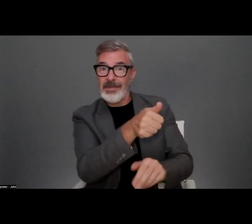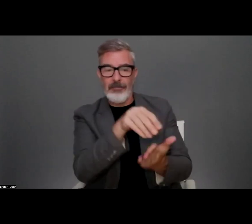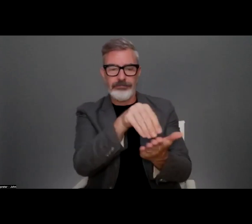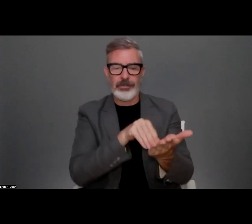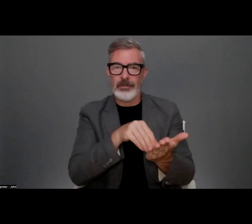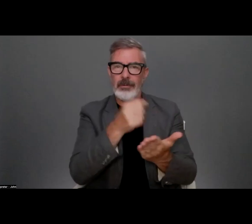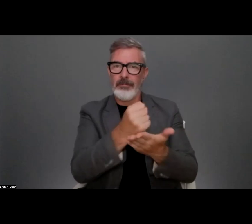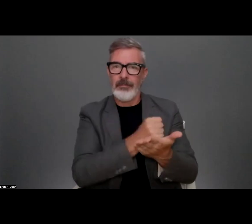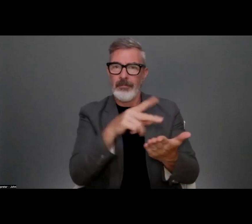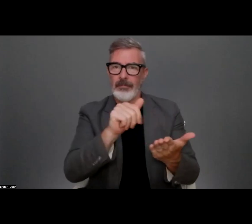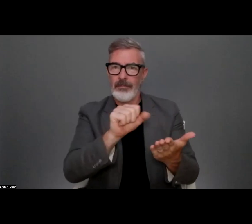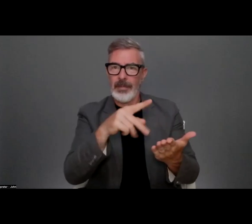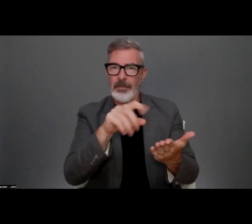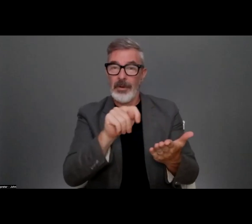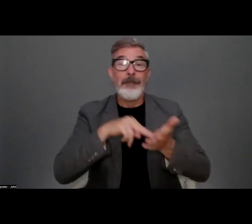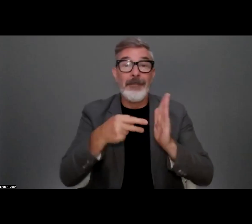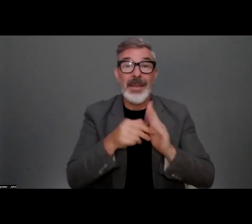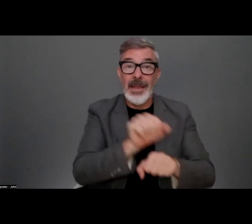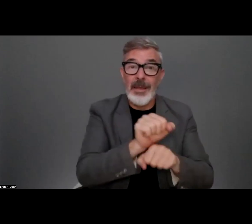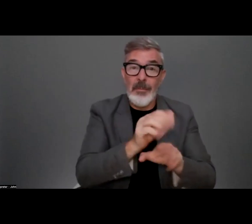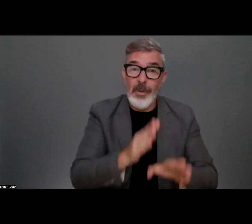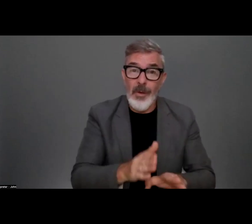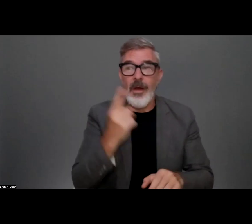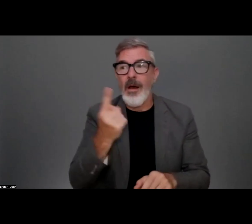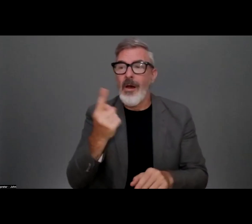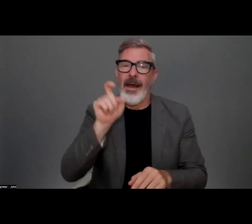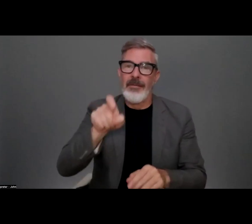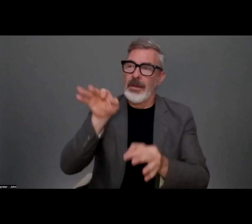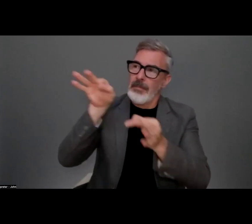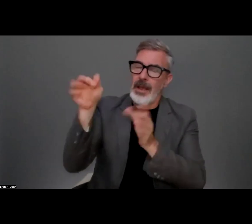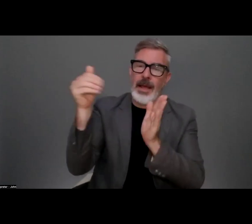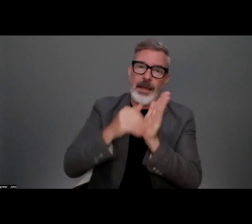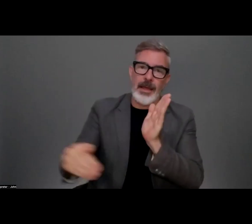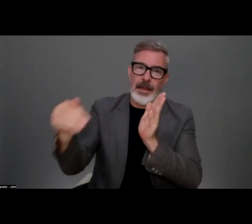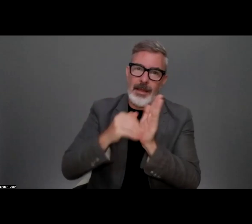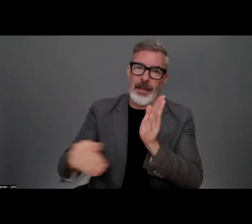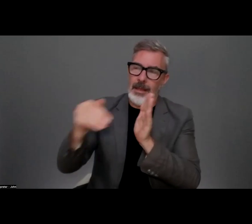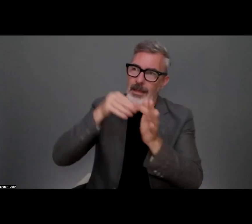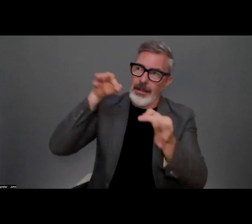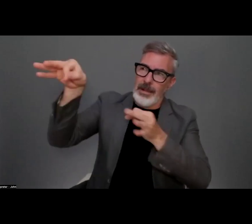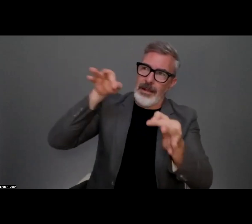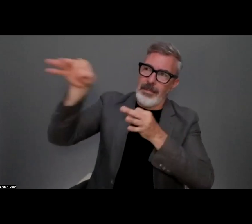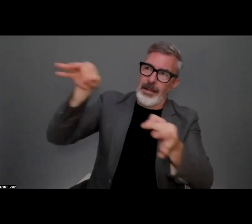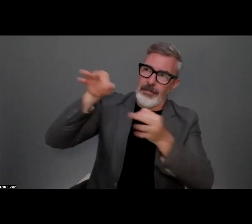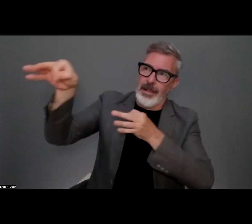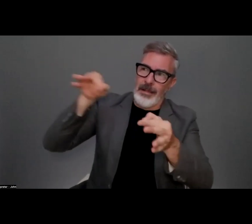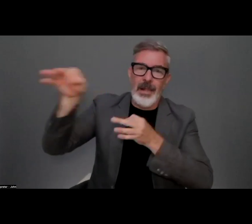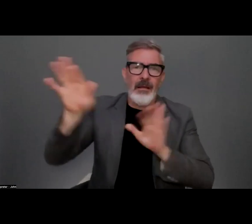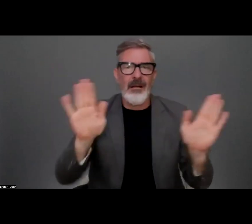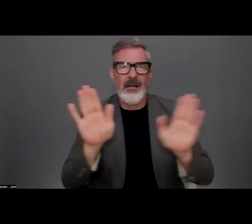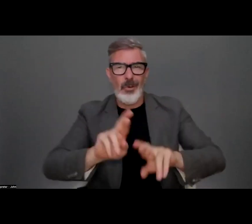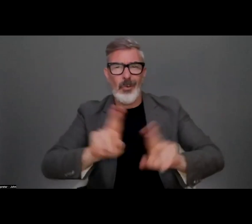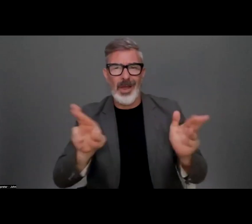the mental challenge and anguish and educational process of sharing their lived experience with